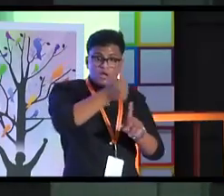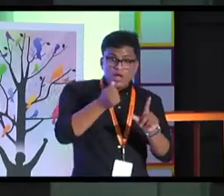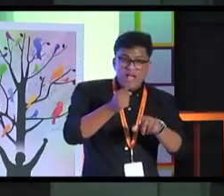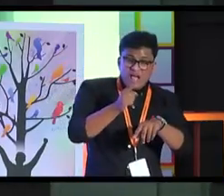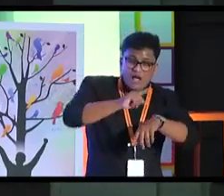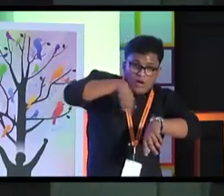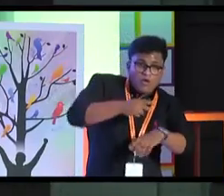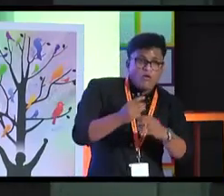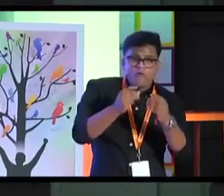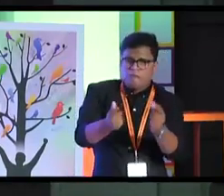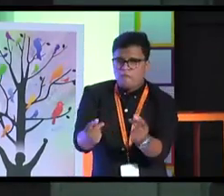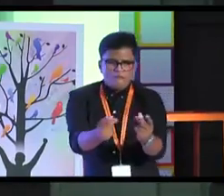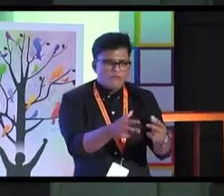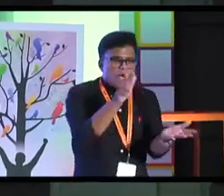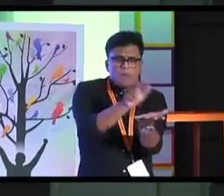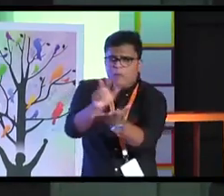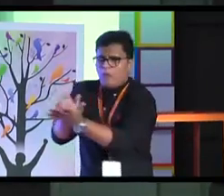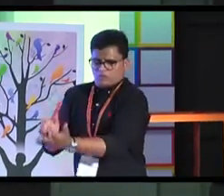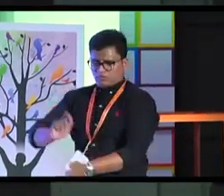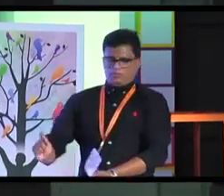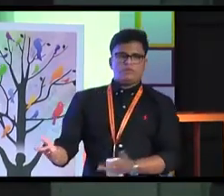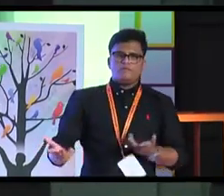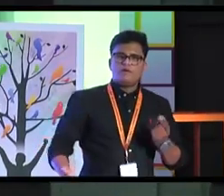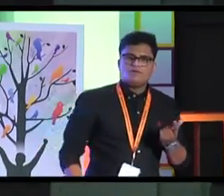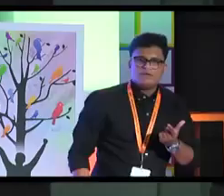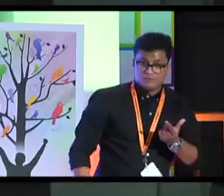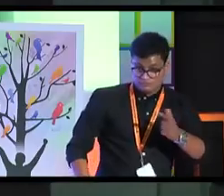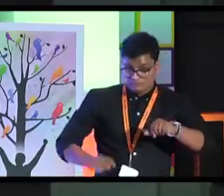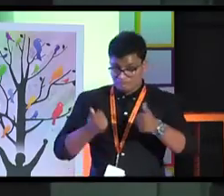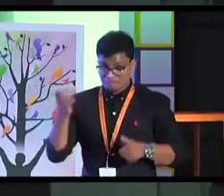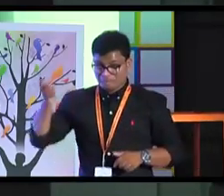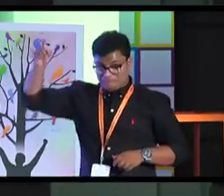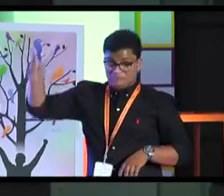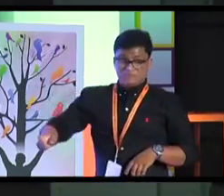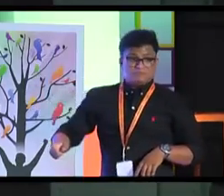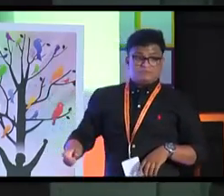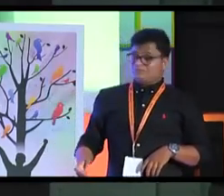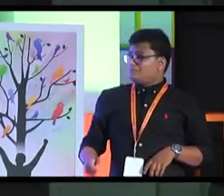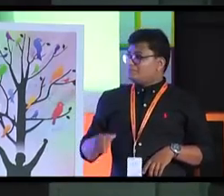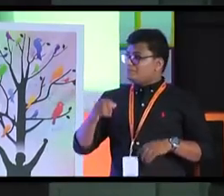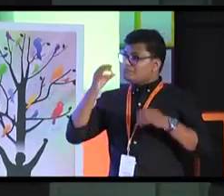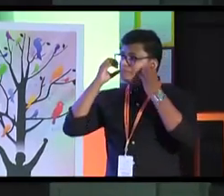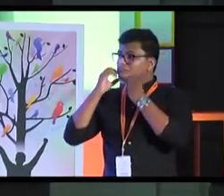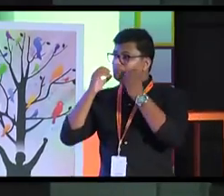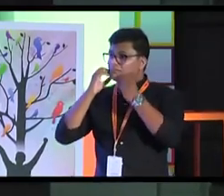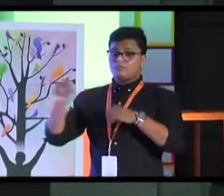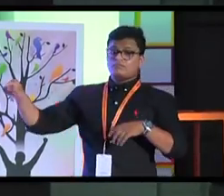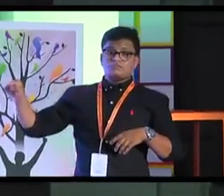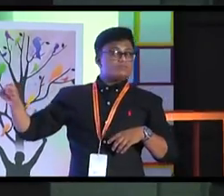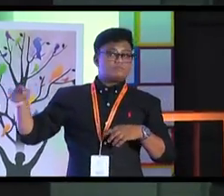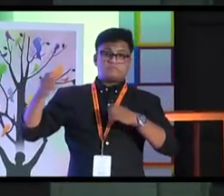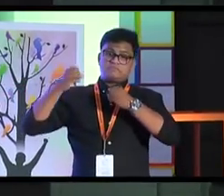approval, Rajya Sabha, Lok Sabha, Gazette, President signature. So that is possible. He is such a, he celebrated his birthday with